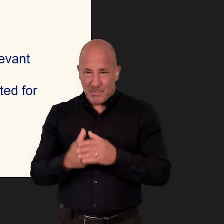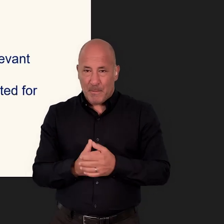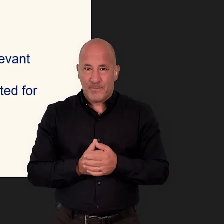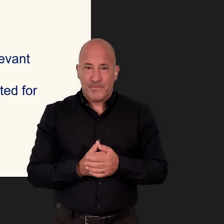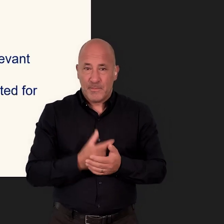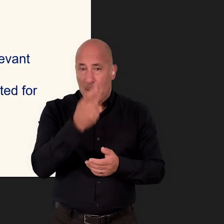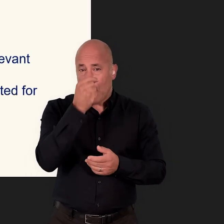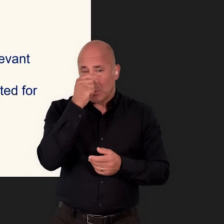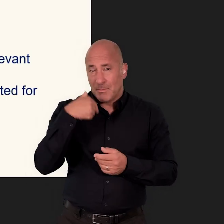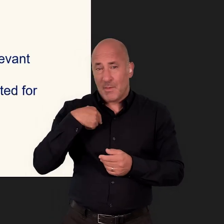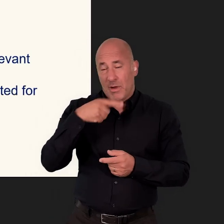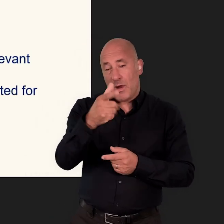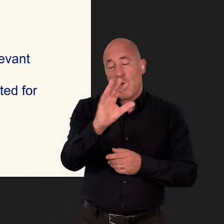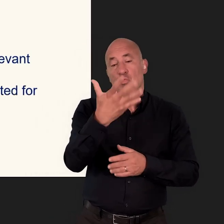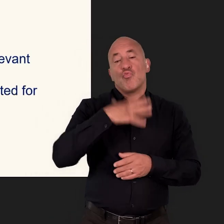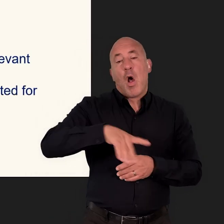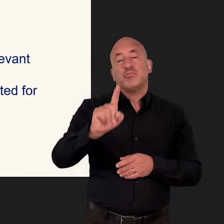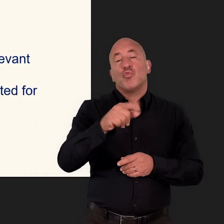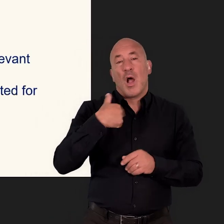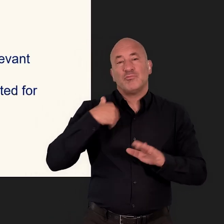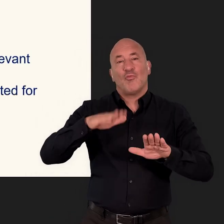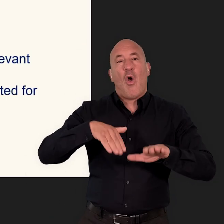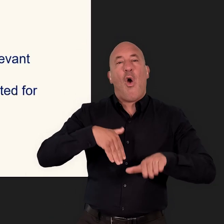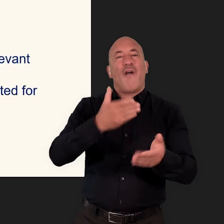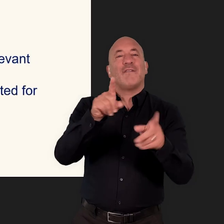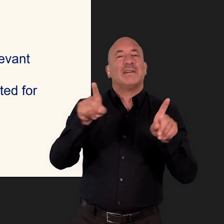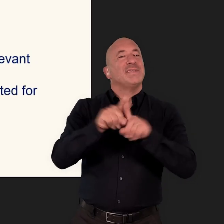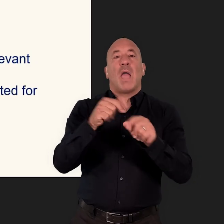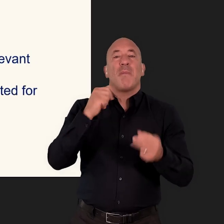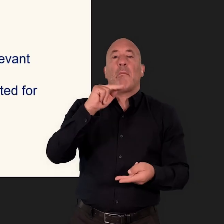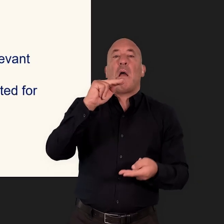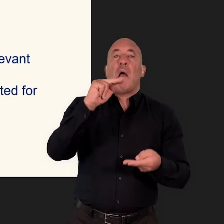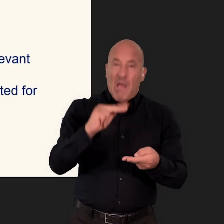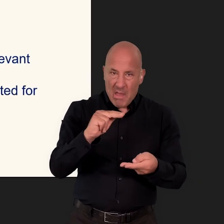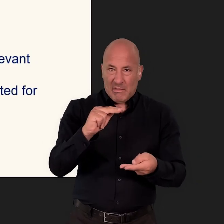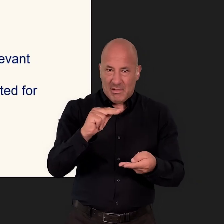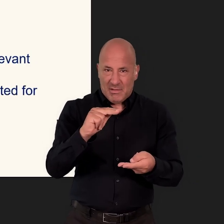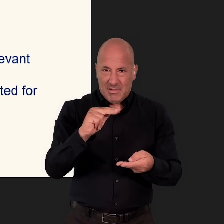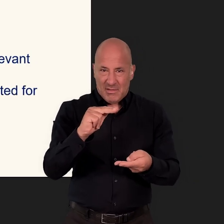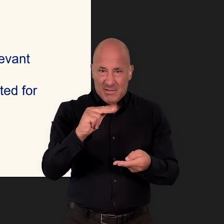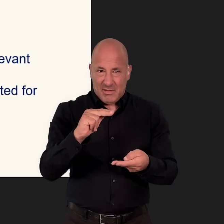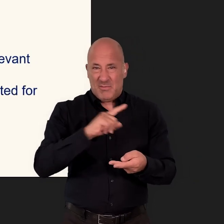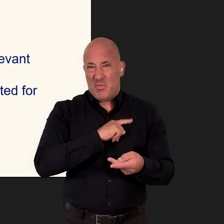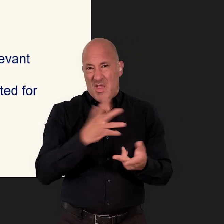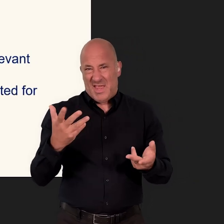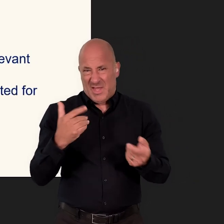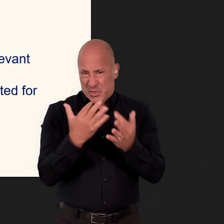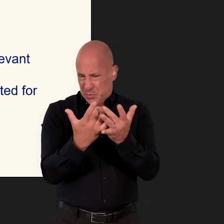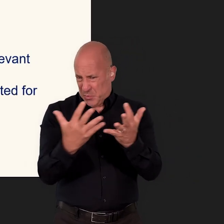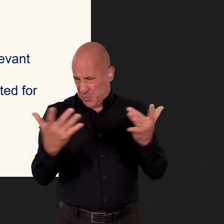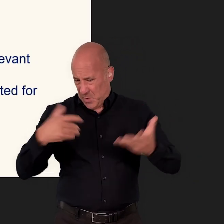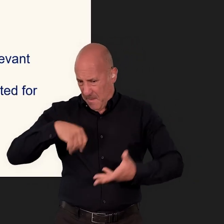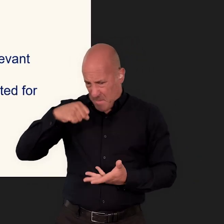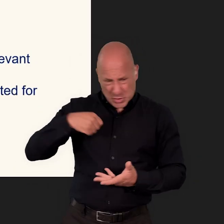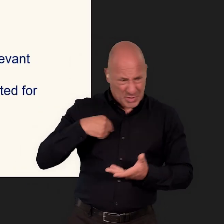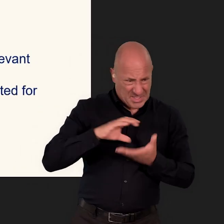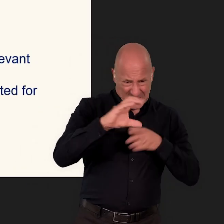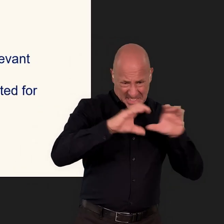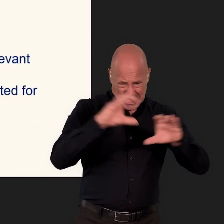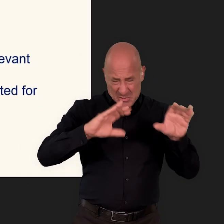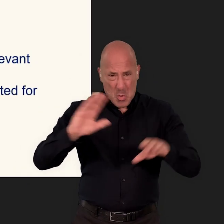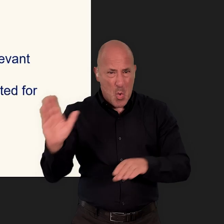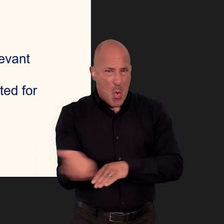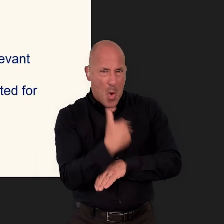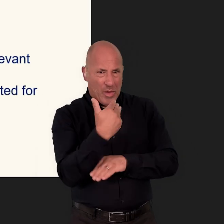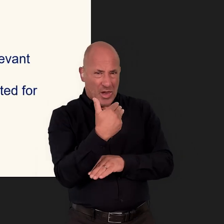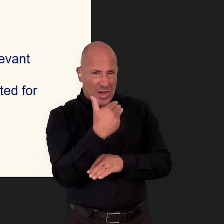applications. Reduced offers may be made, i.e. grants for less than applied for, to allow us to get to the maximum